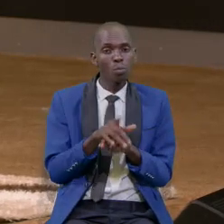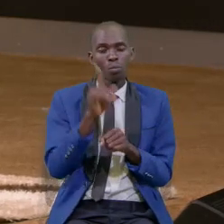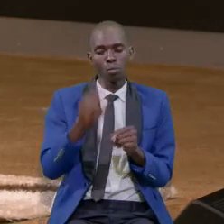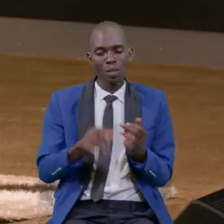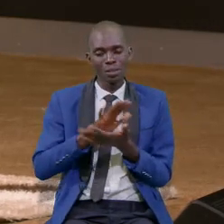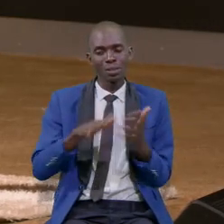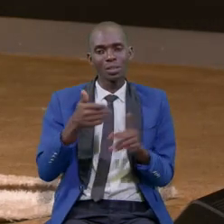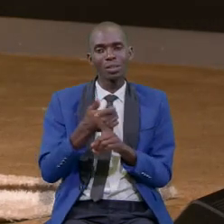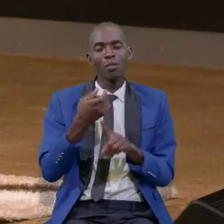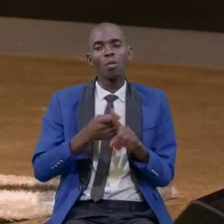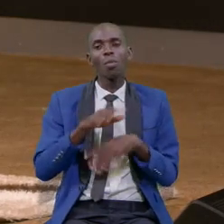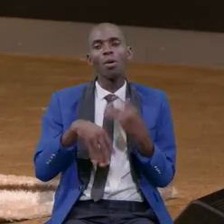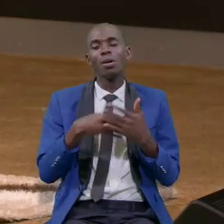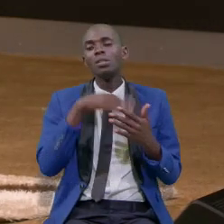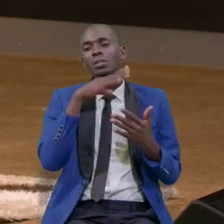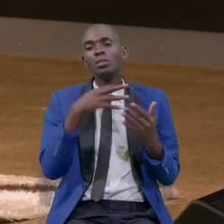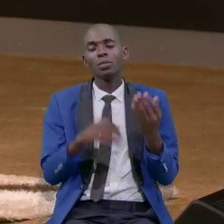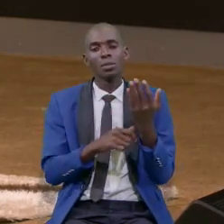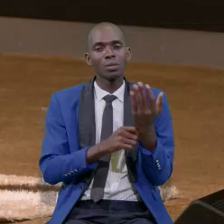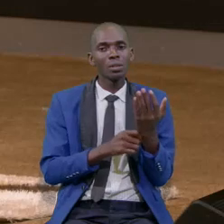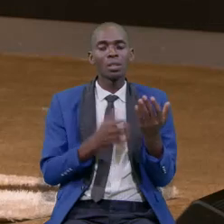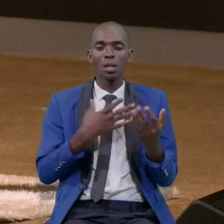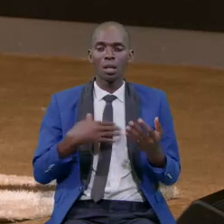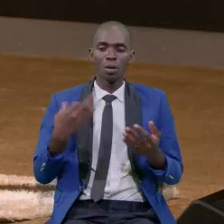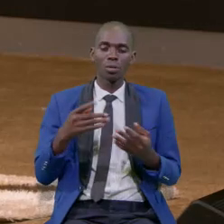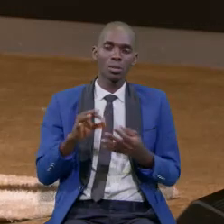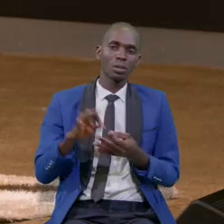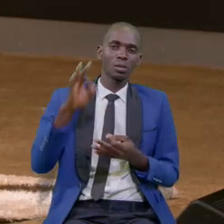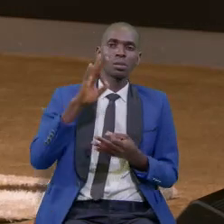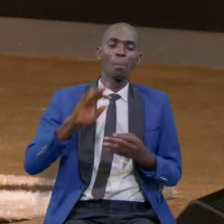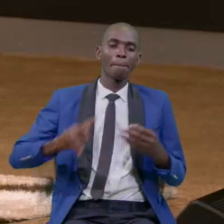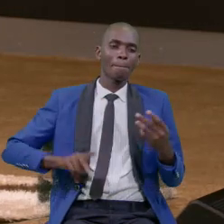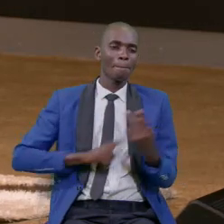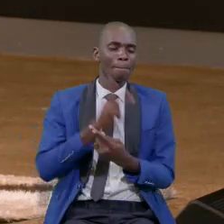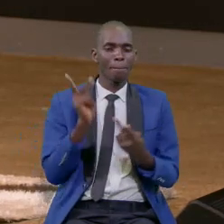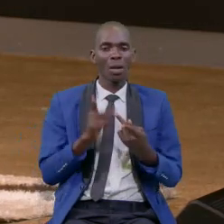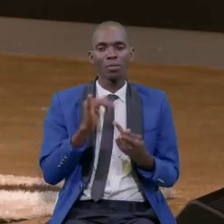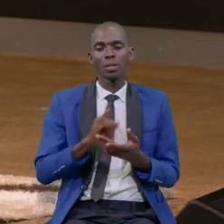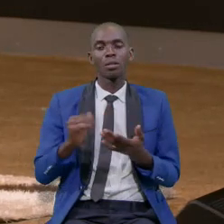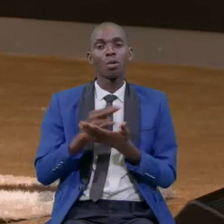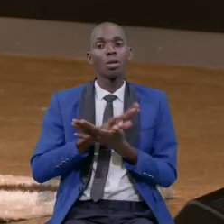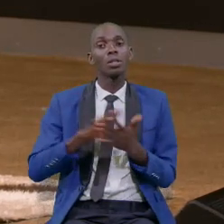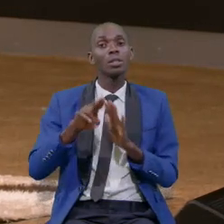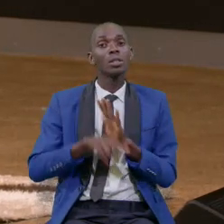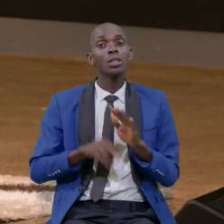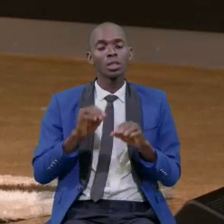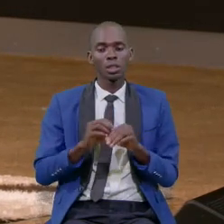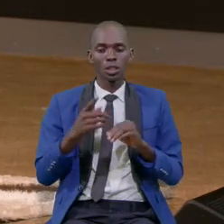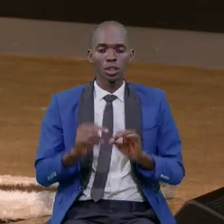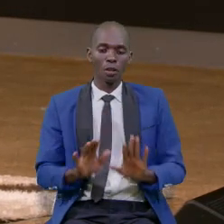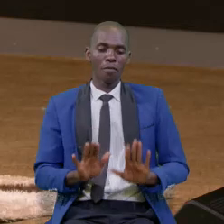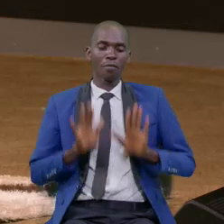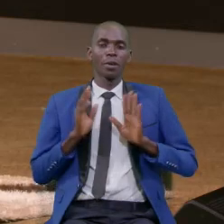flesh and of the spirit, perfecting holiness in the fear